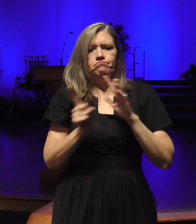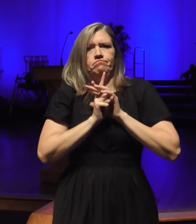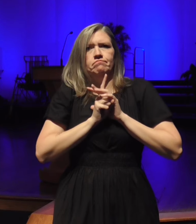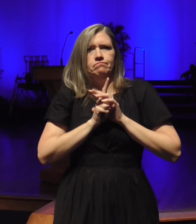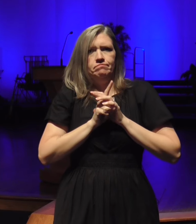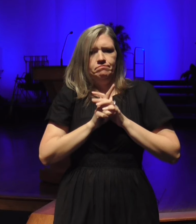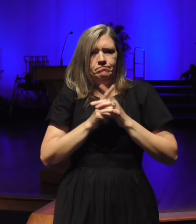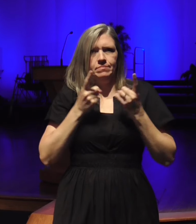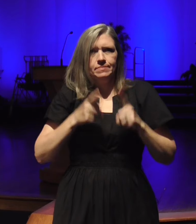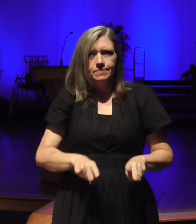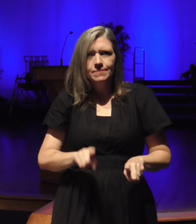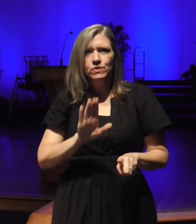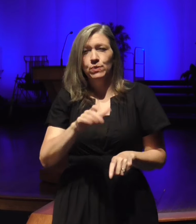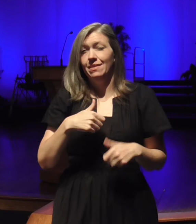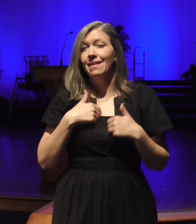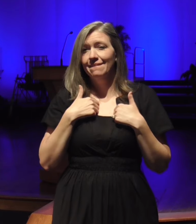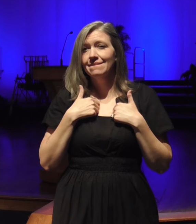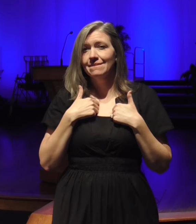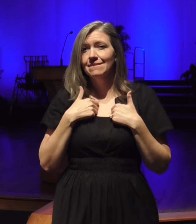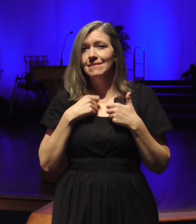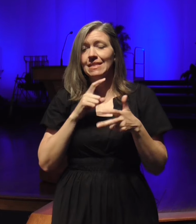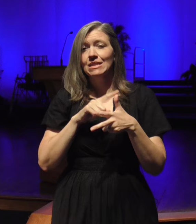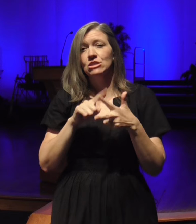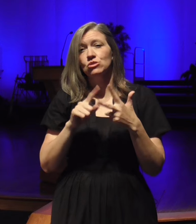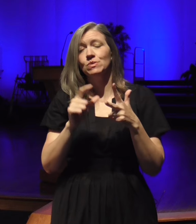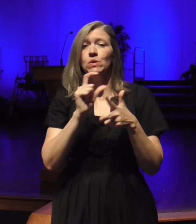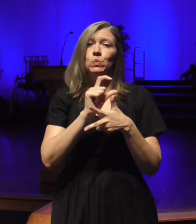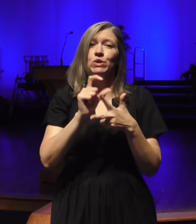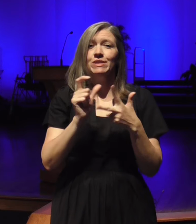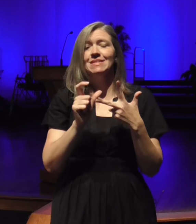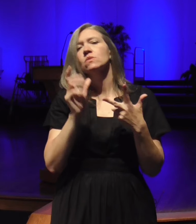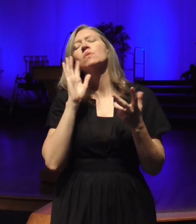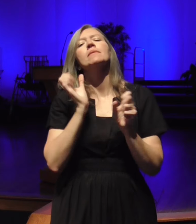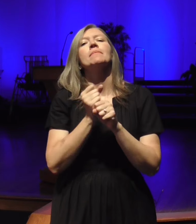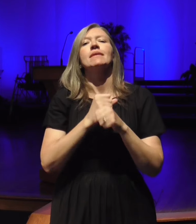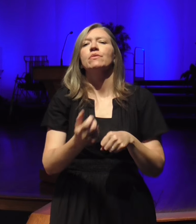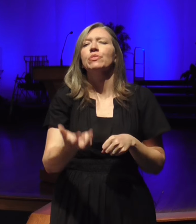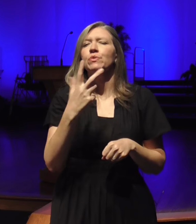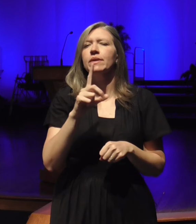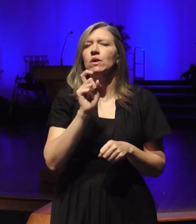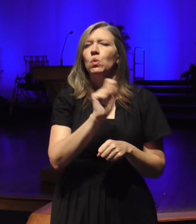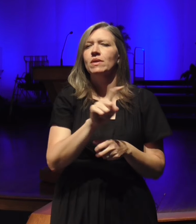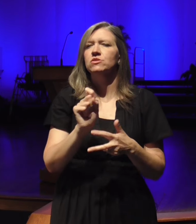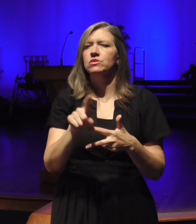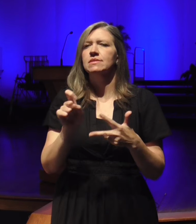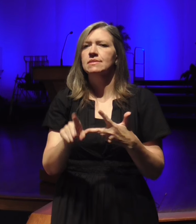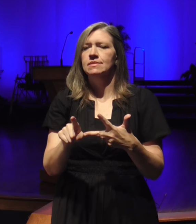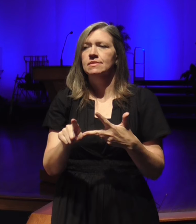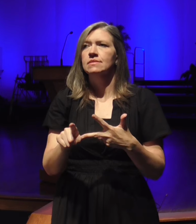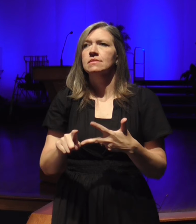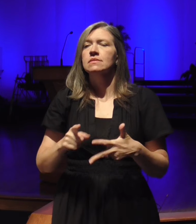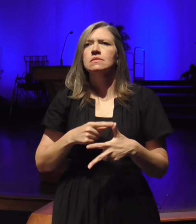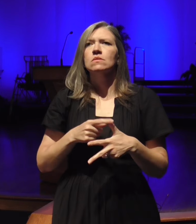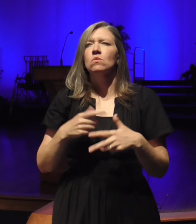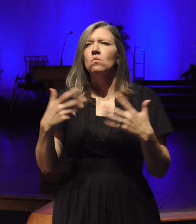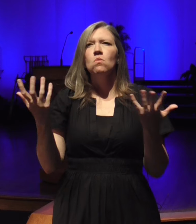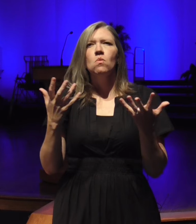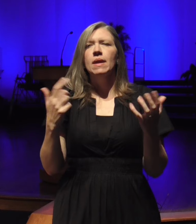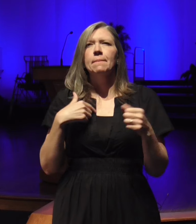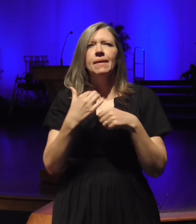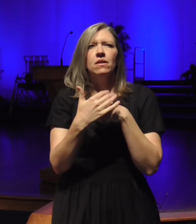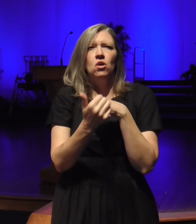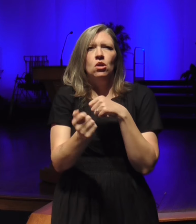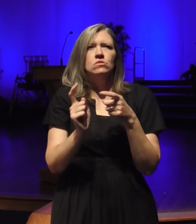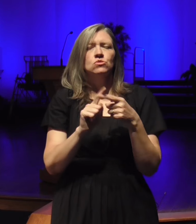all around you, that's very purpose is to make itself known and manifest itself in your life. And I'll put these